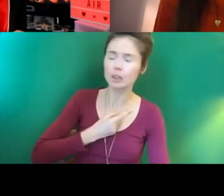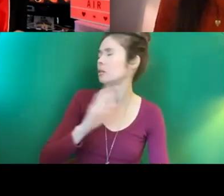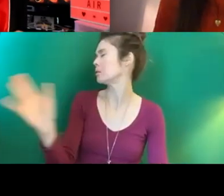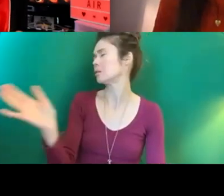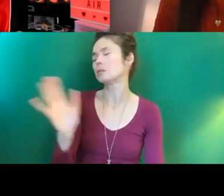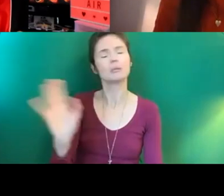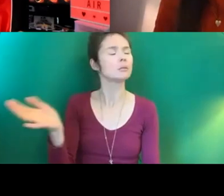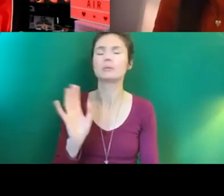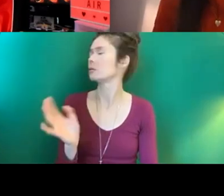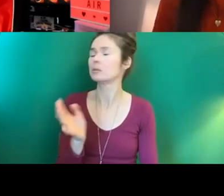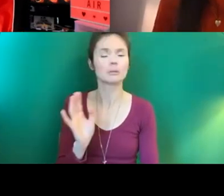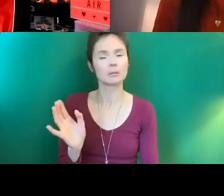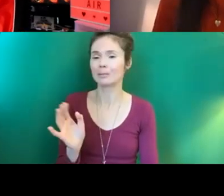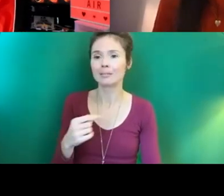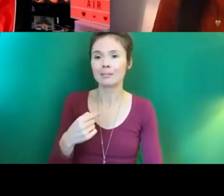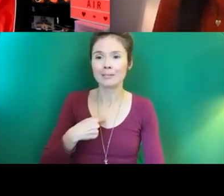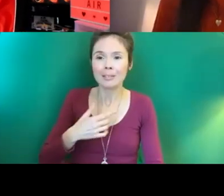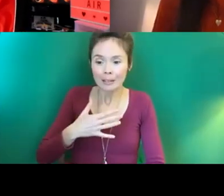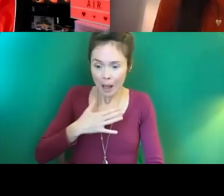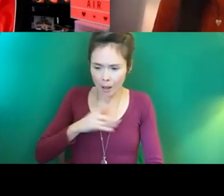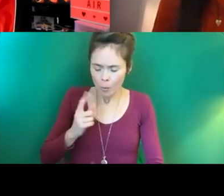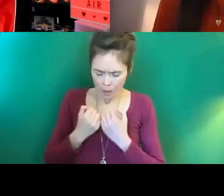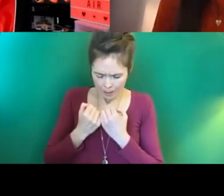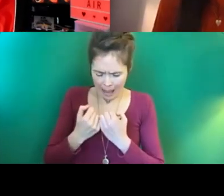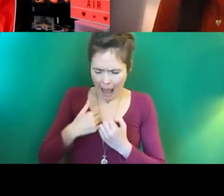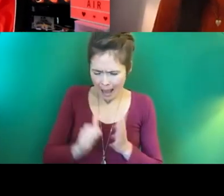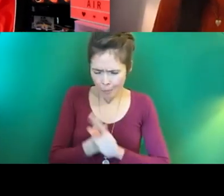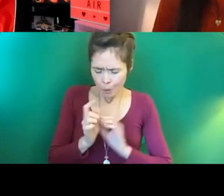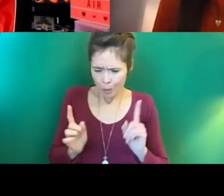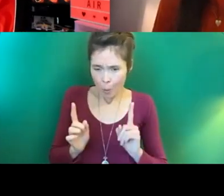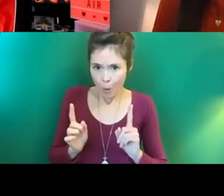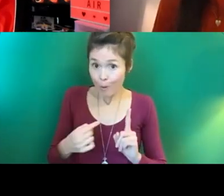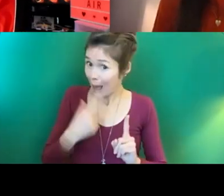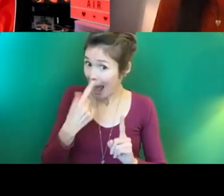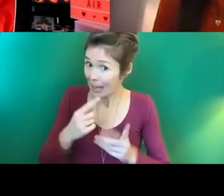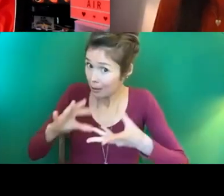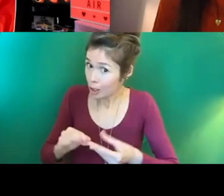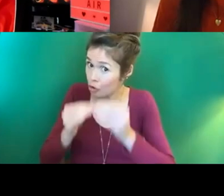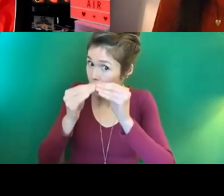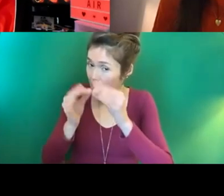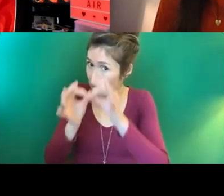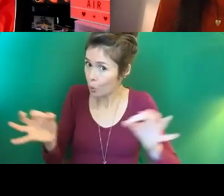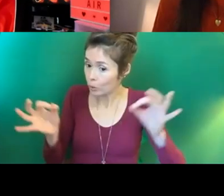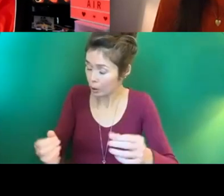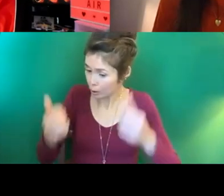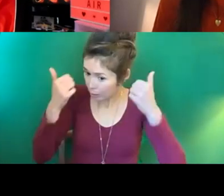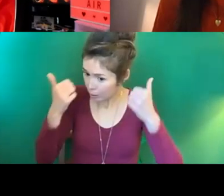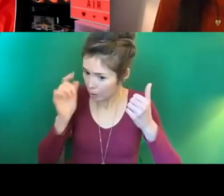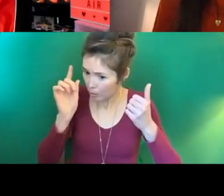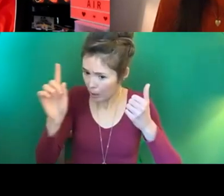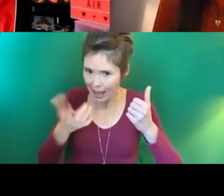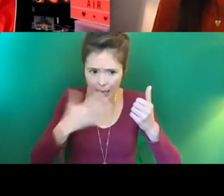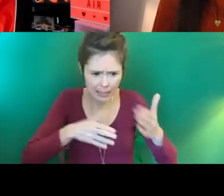loved making sure that I know what I'm good at, and I know that producing music is right, but my priority must remain on removing barriers to make sure